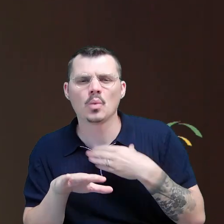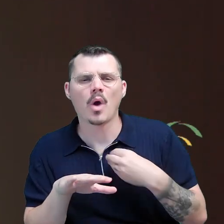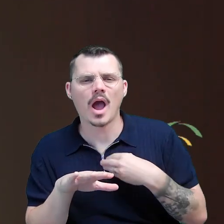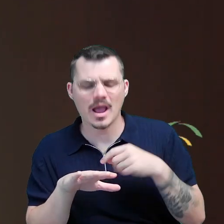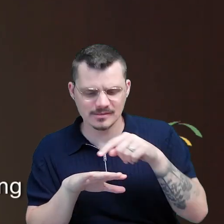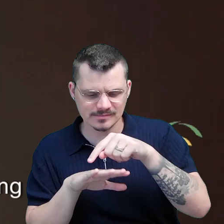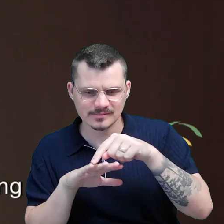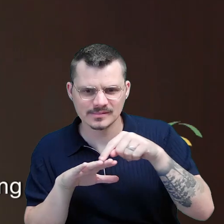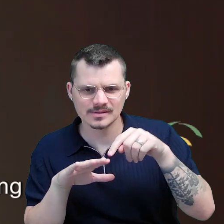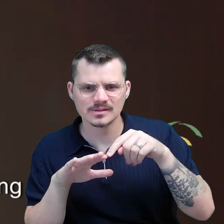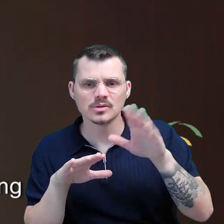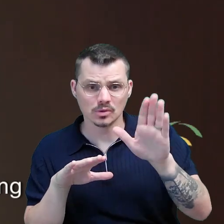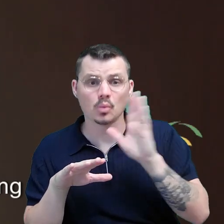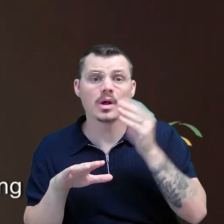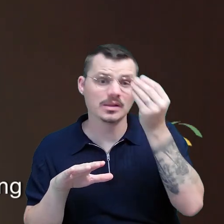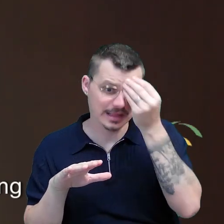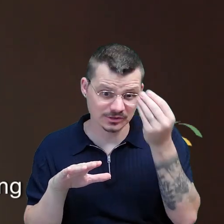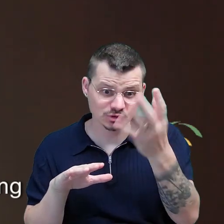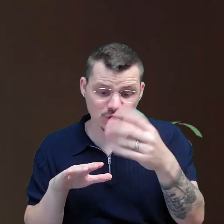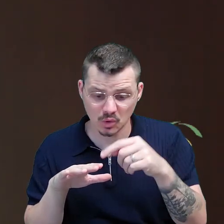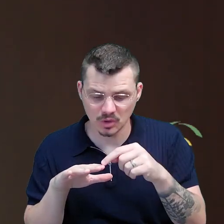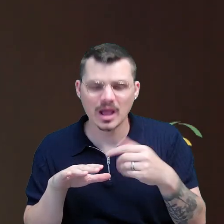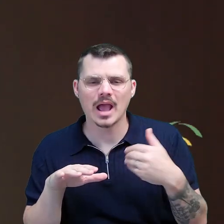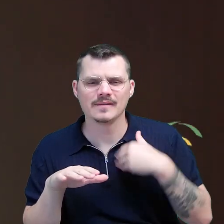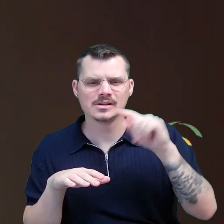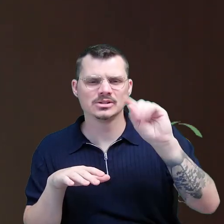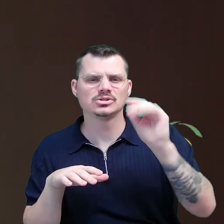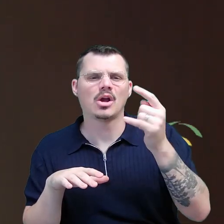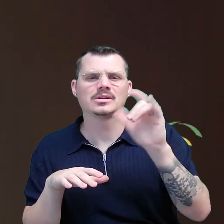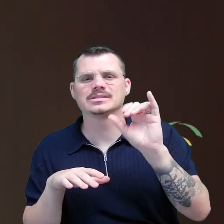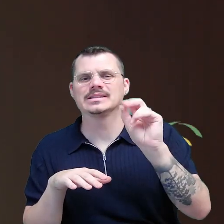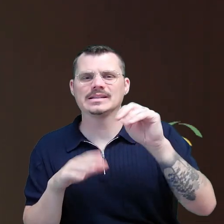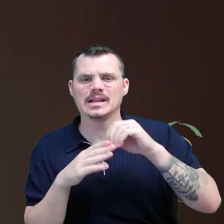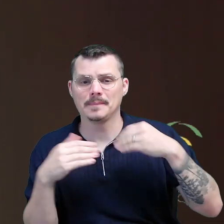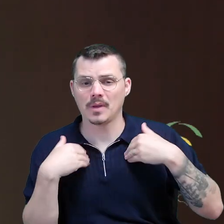white lines that can let you know the person is getting toxins.